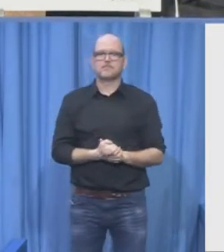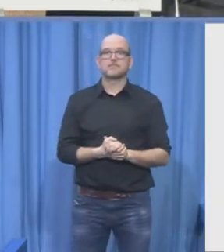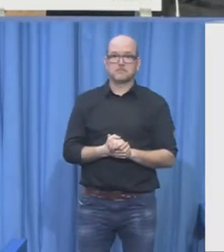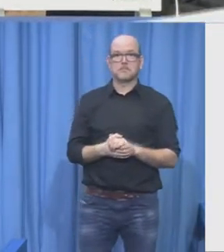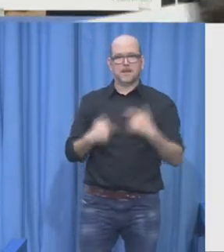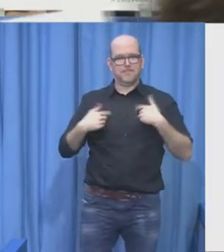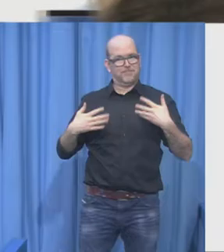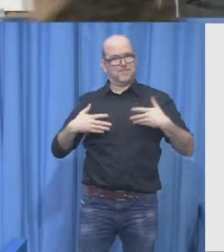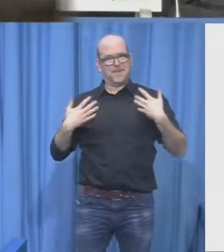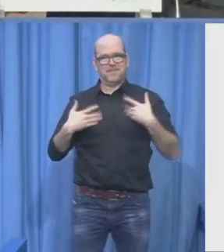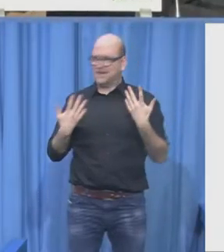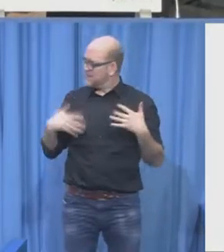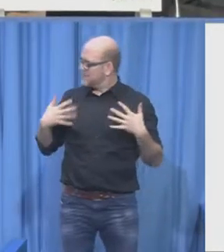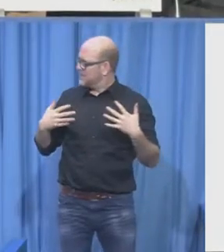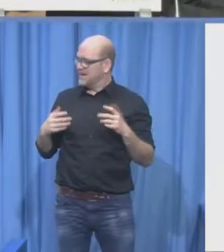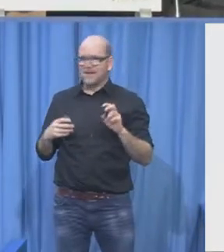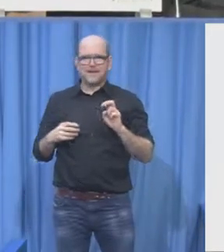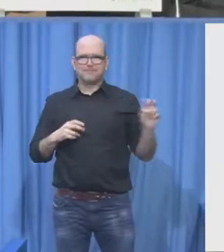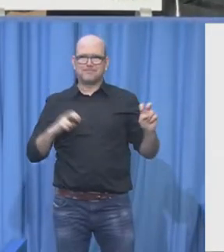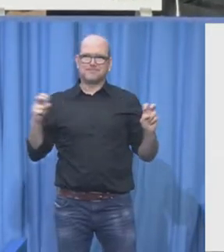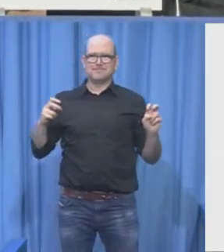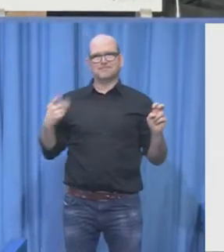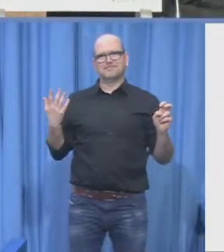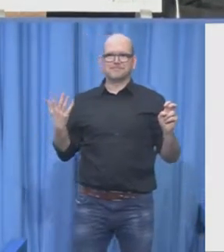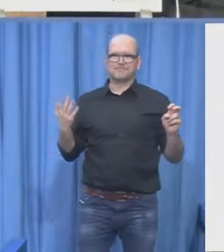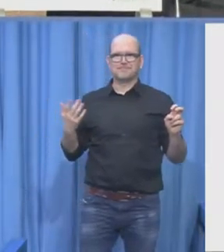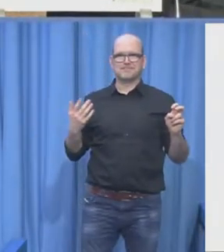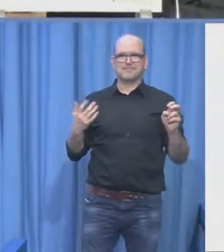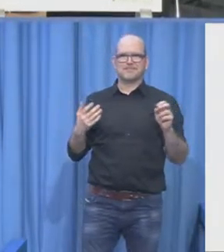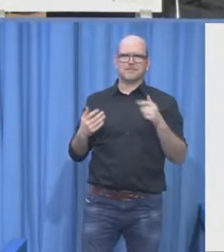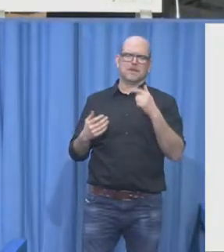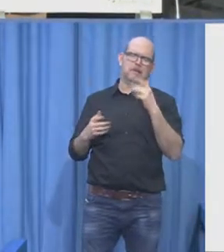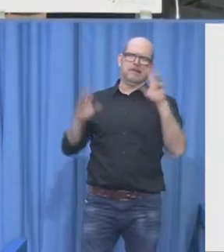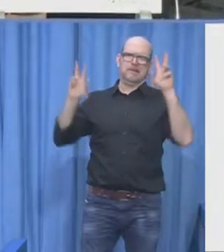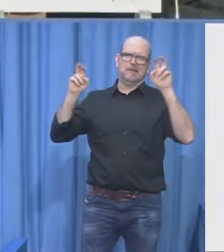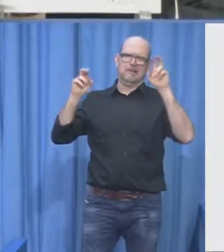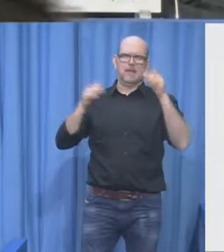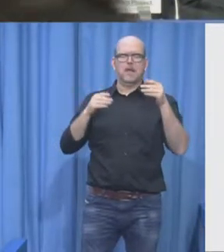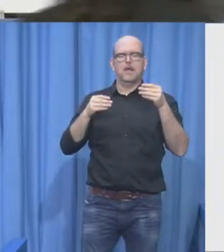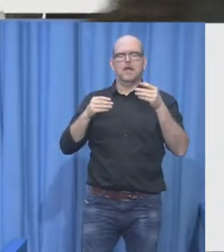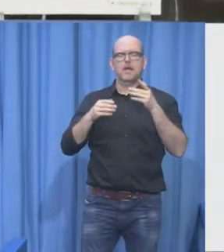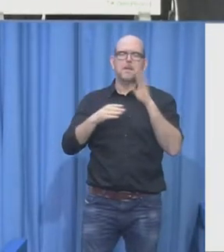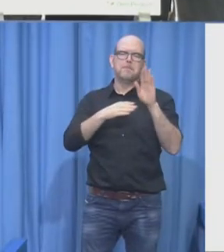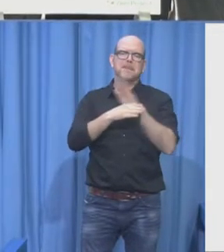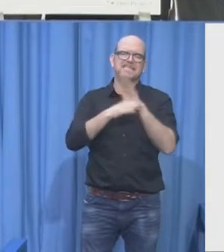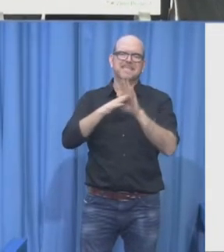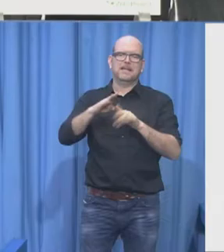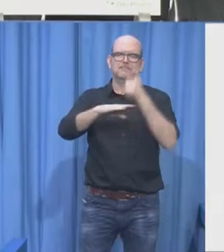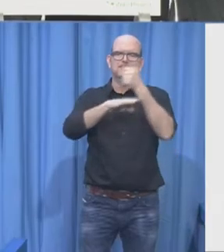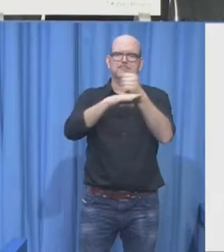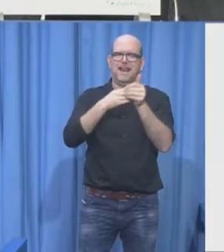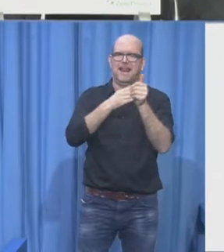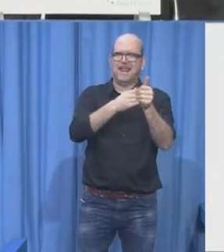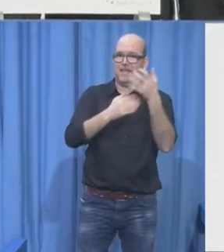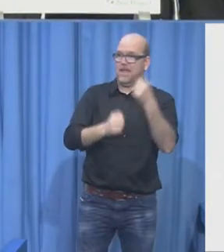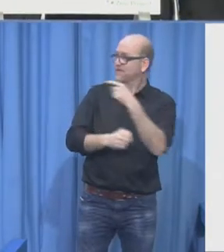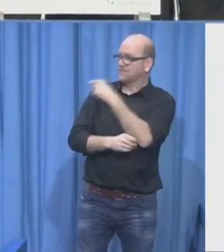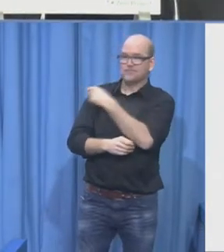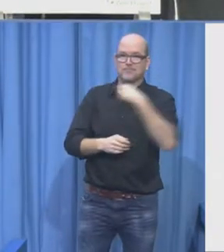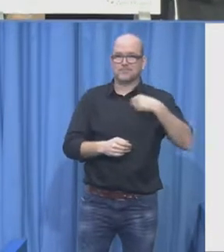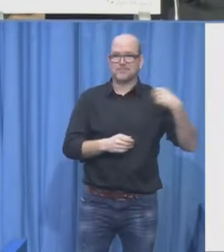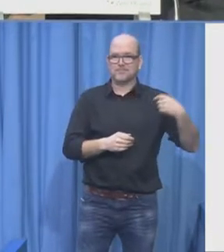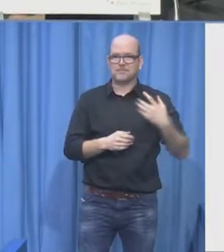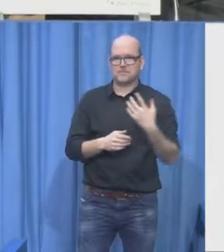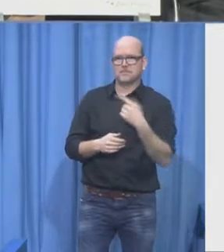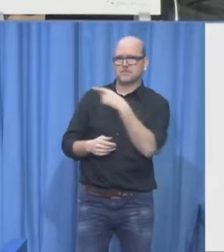having successful models in the field of employment of persons with disability, two very different ones. We're